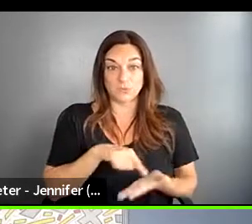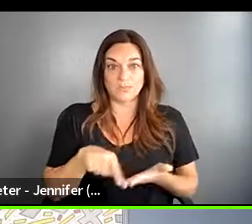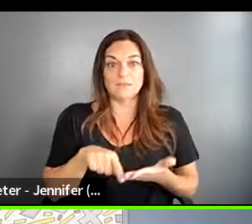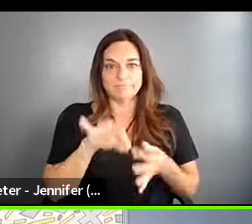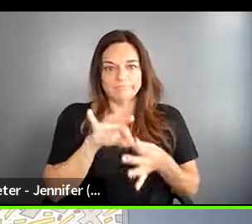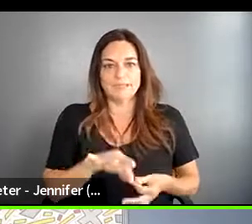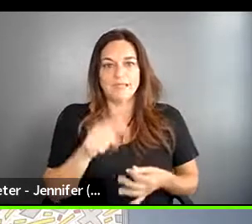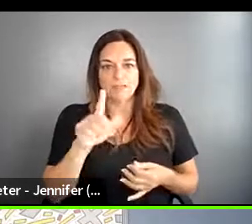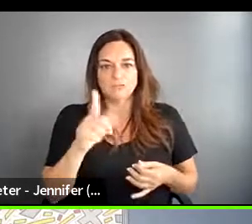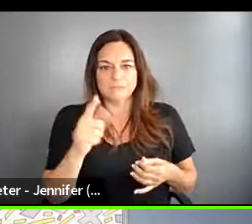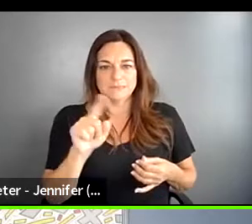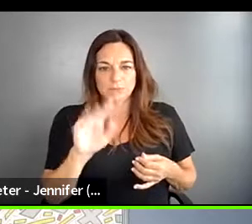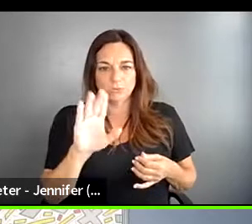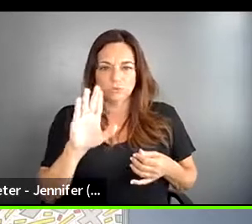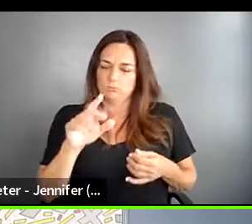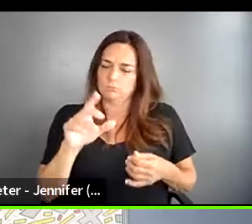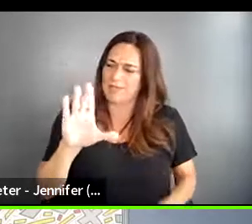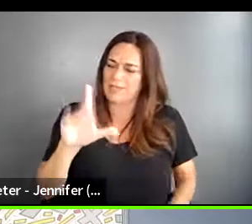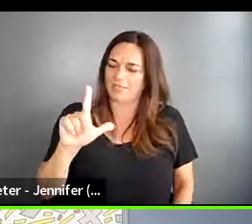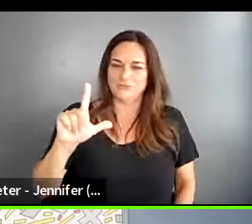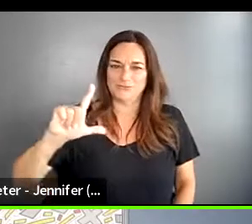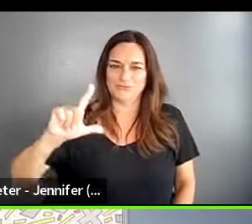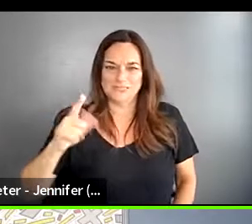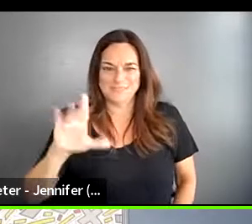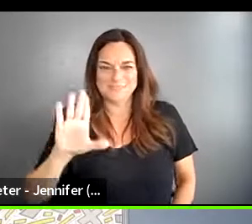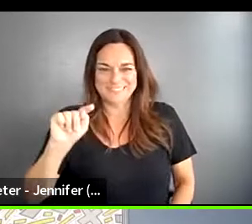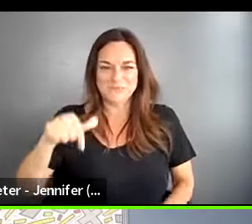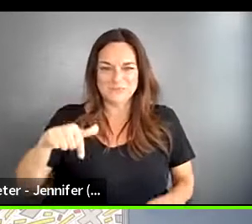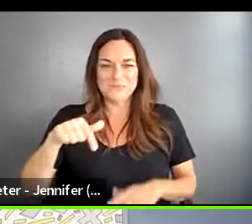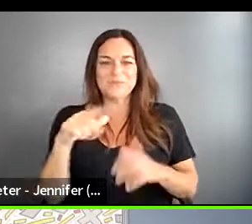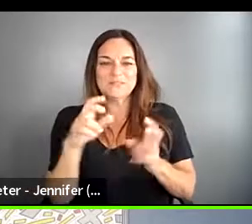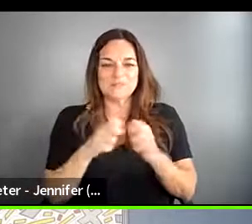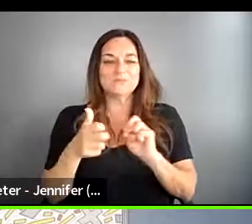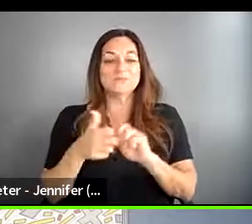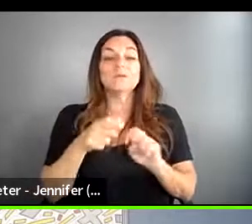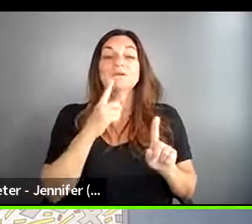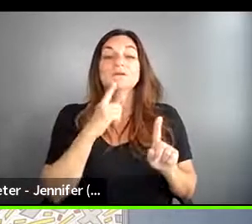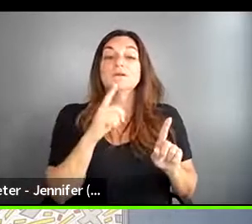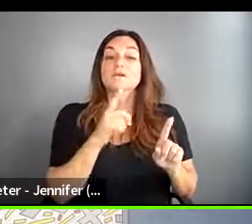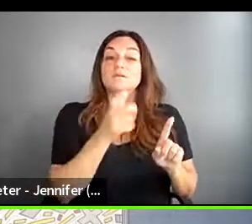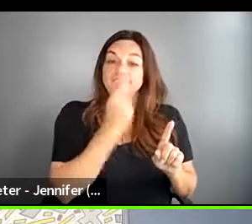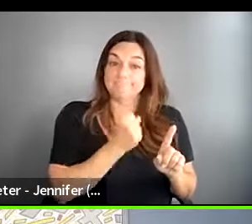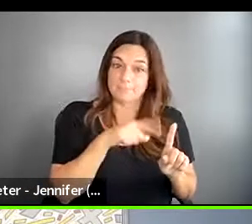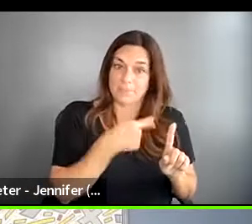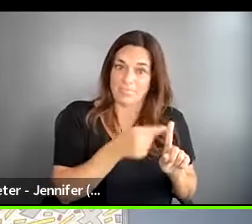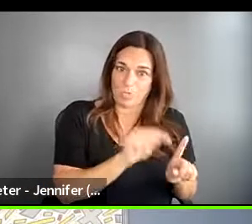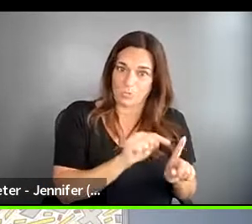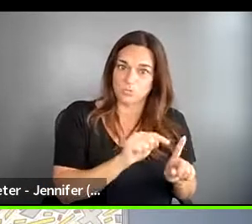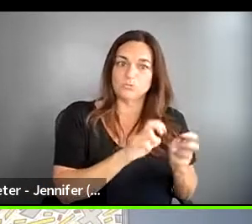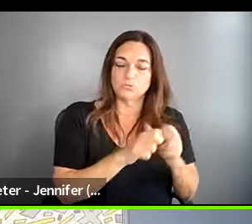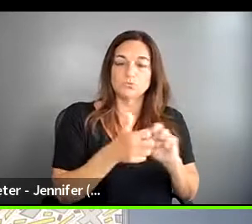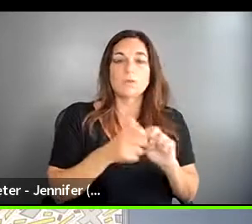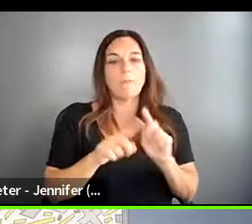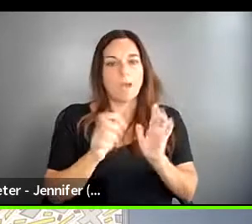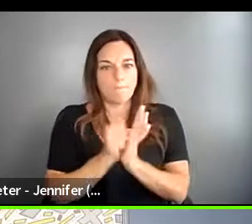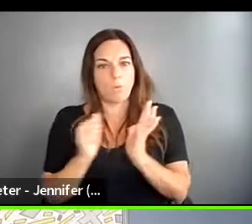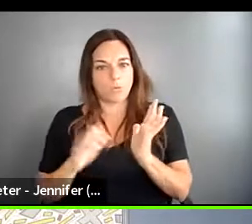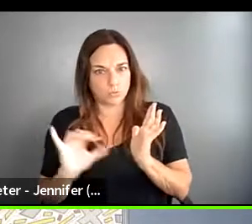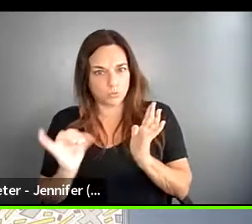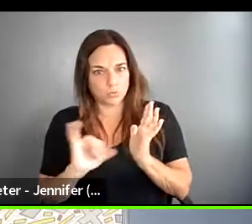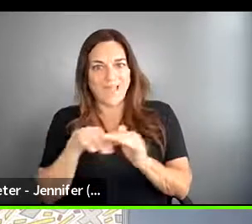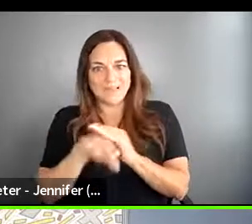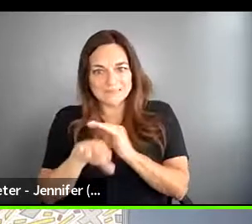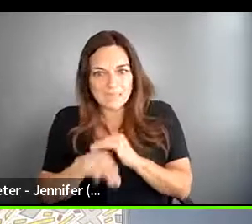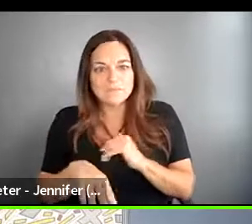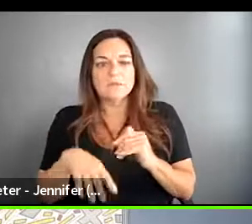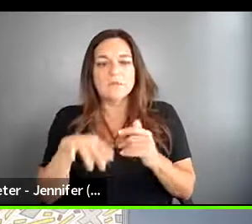LGBTQ issues. So hearing about not only LGBTQ issues, but we spoke about abortion and abortion access, and a lot of